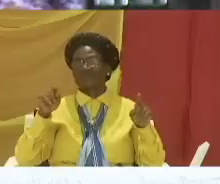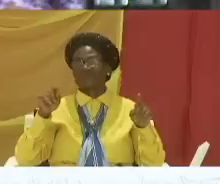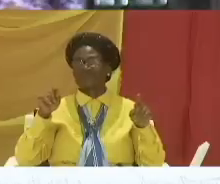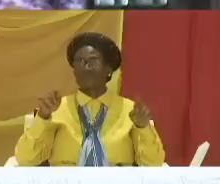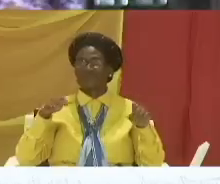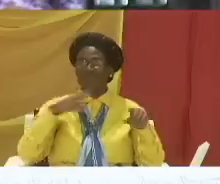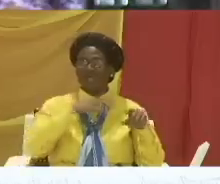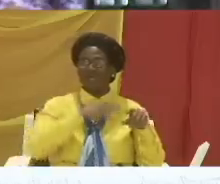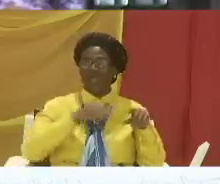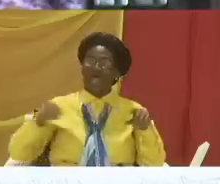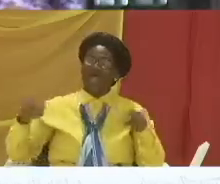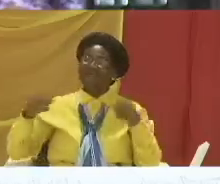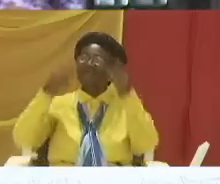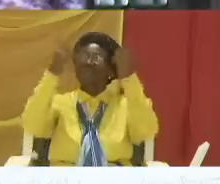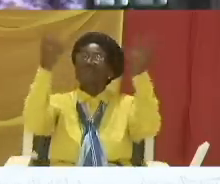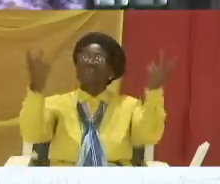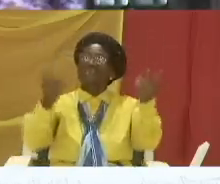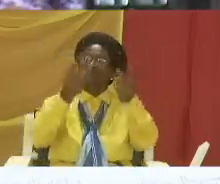And victory.